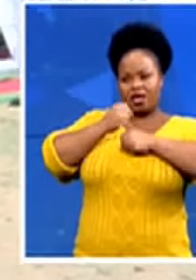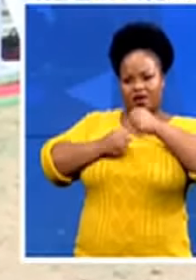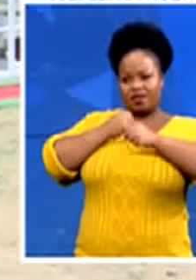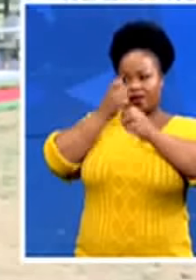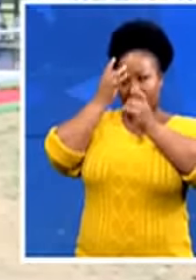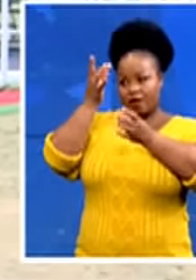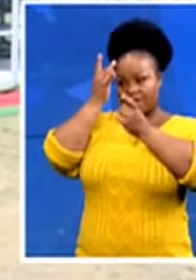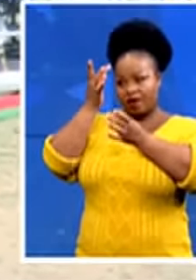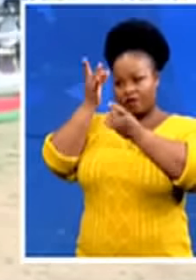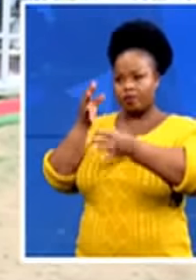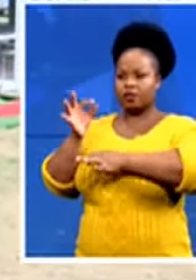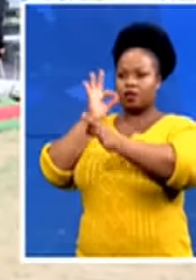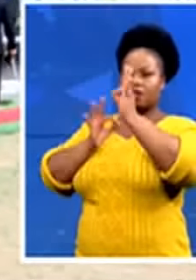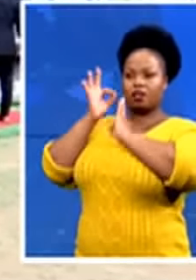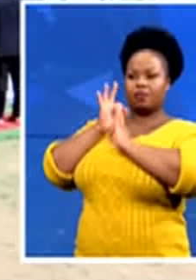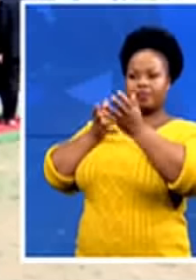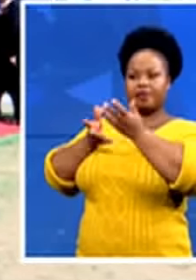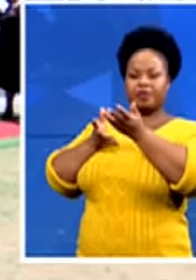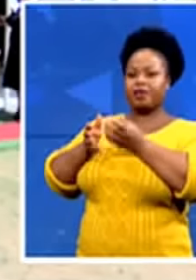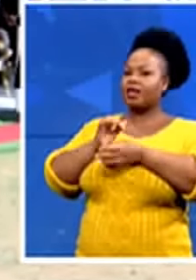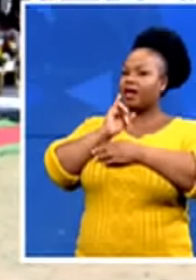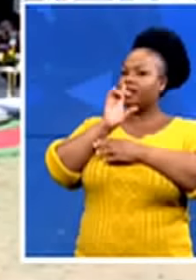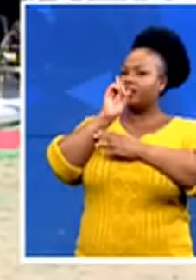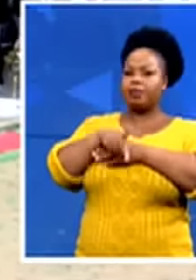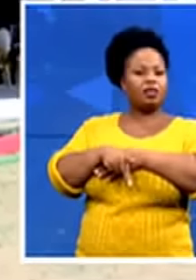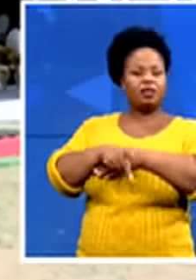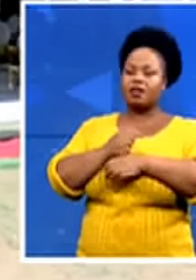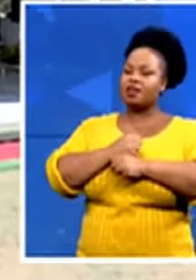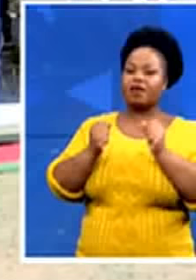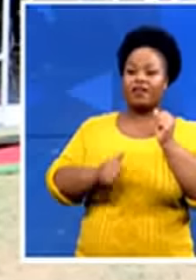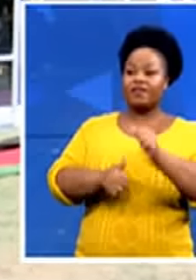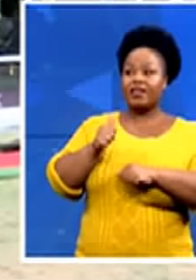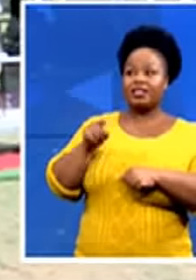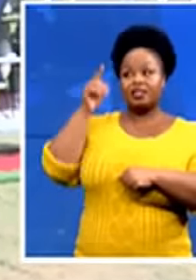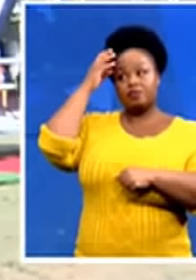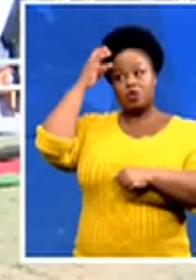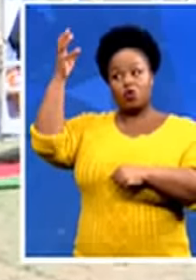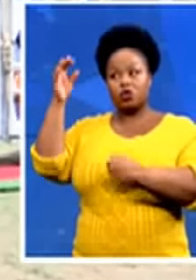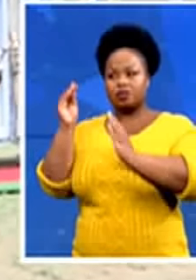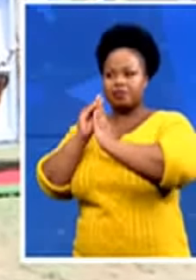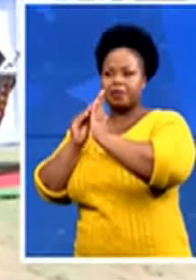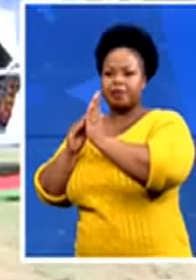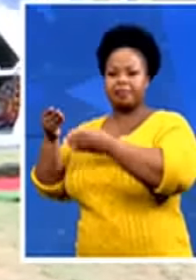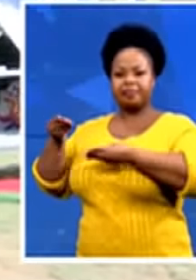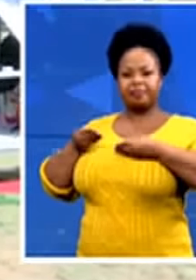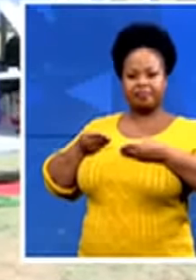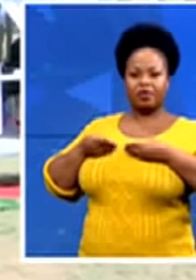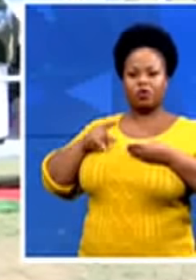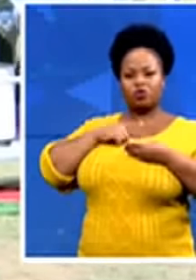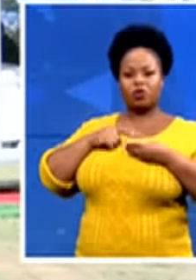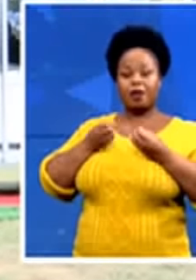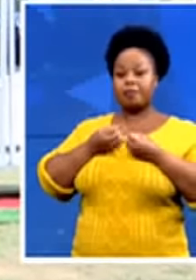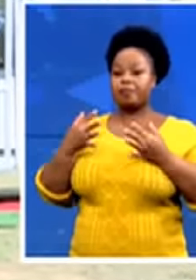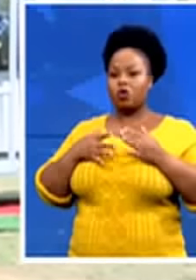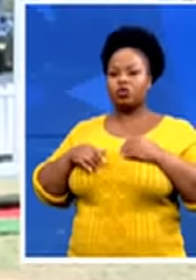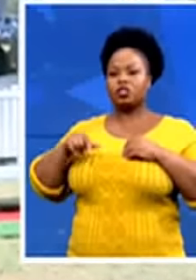IDP ngaphandle ukuthi amakhosi alethe input ngoba umhlabathi omningi kwala eZululand ziyindawo zamakhosi